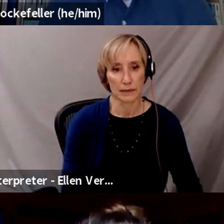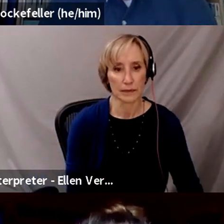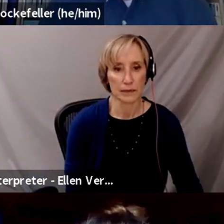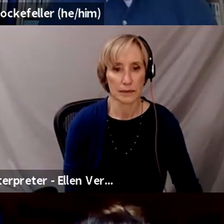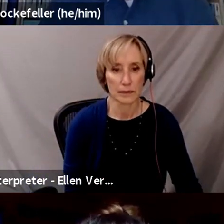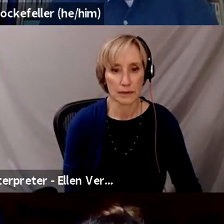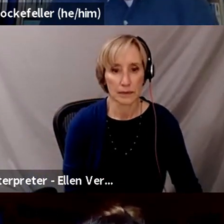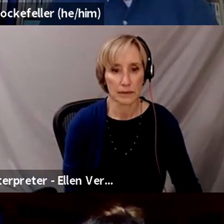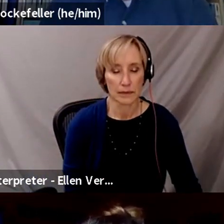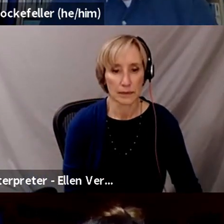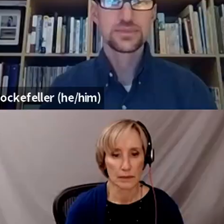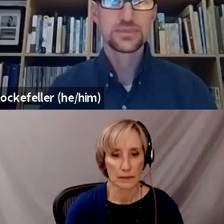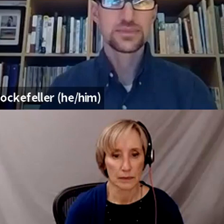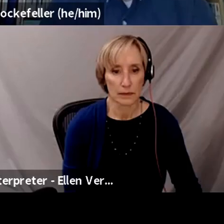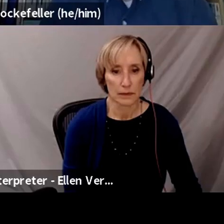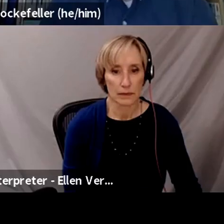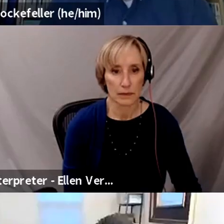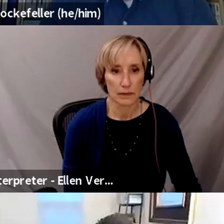Who else?